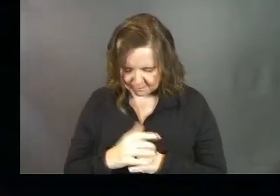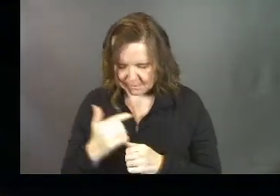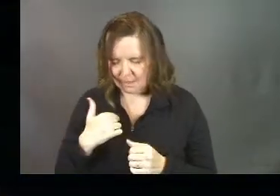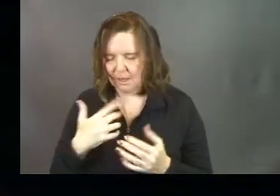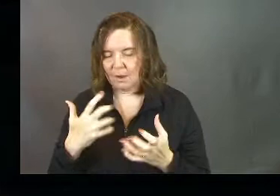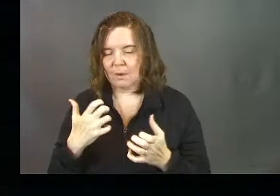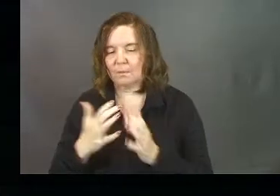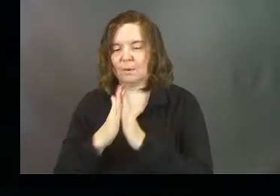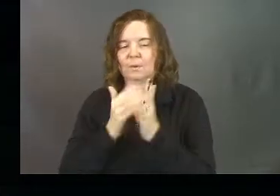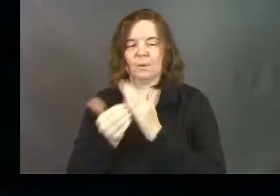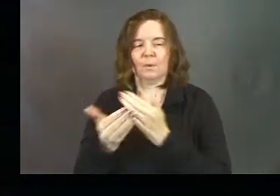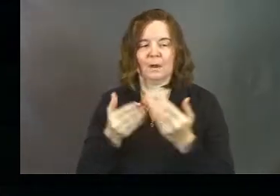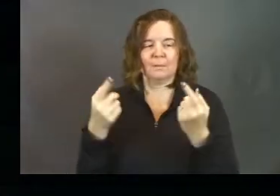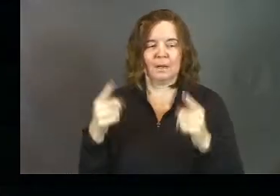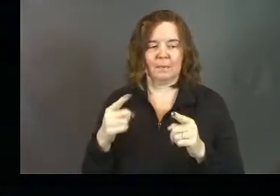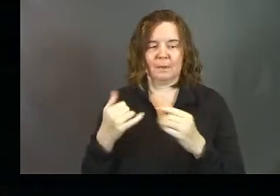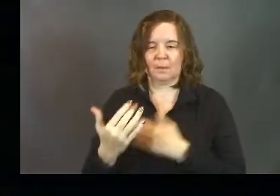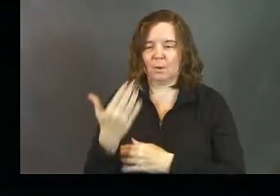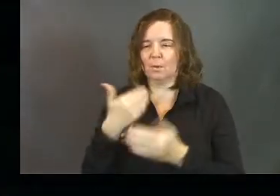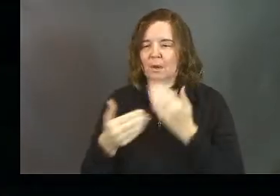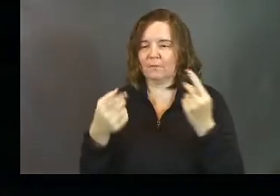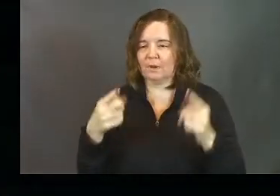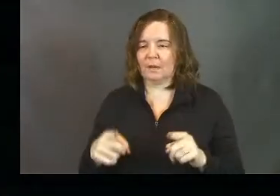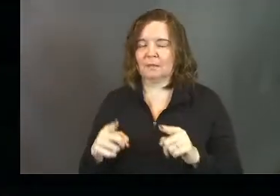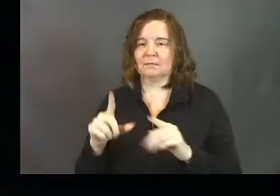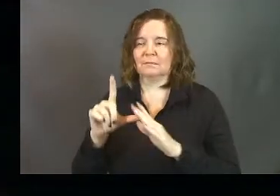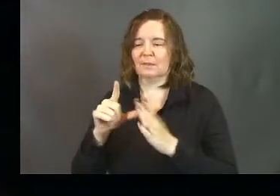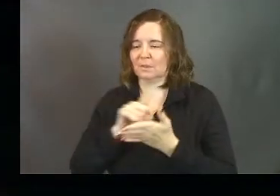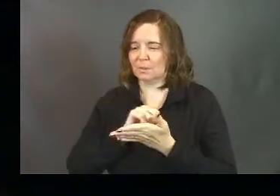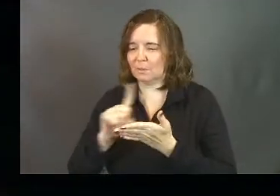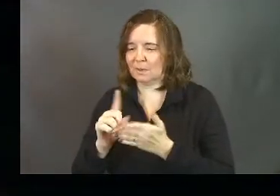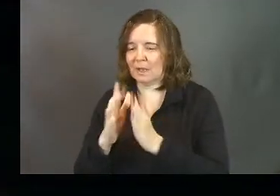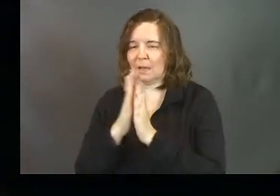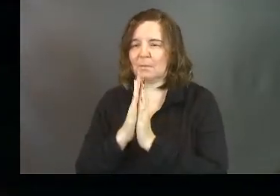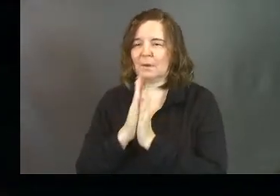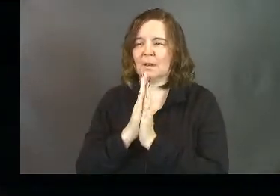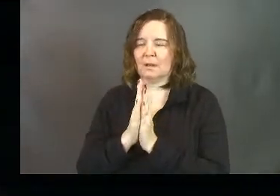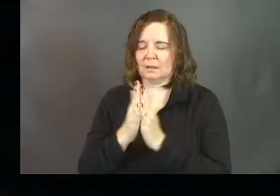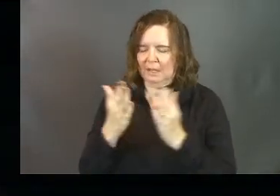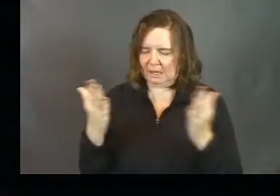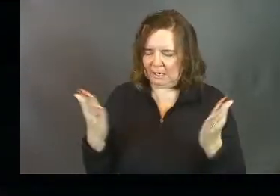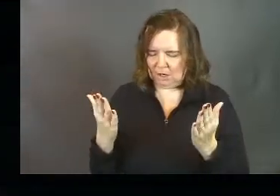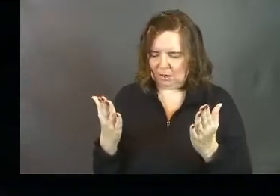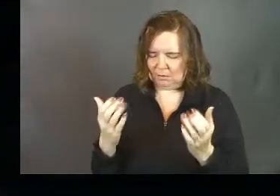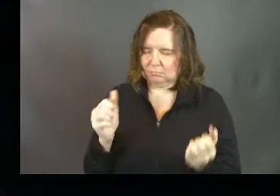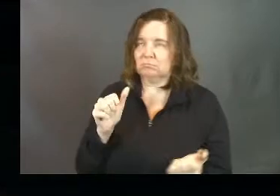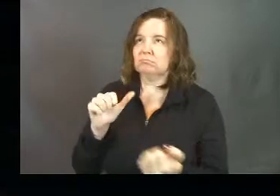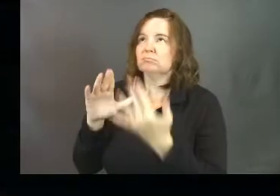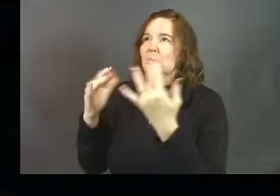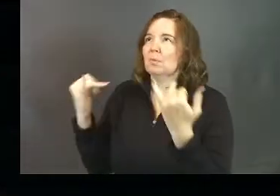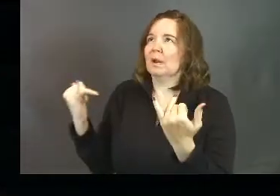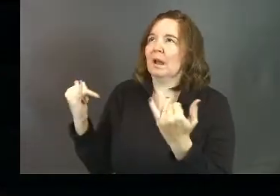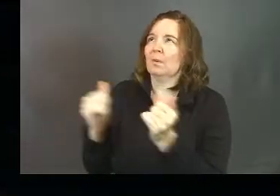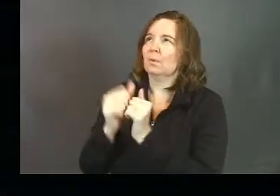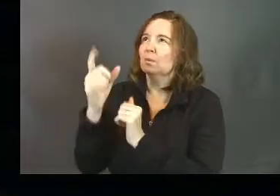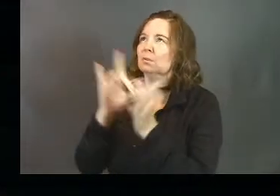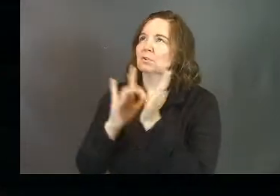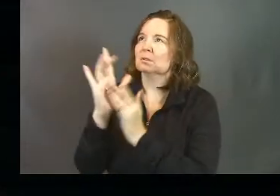just pray for whatever happened earlier this morning, whatever's going to happen later today, God, I pray that we just meditate right here, right now in this moment with you,